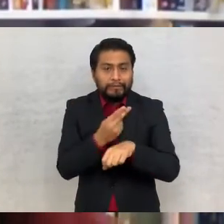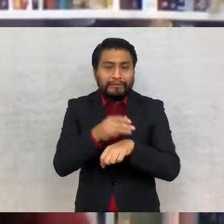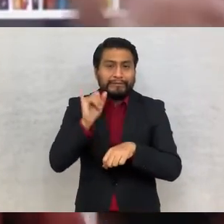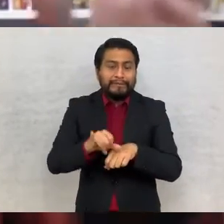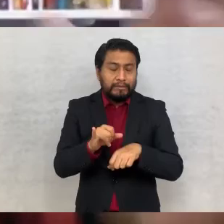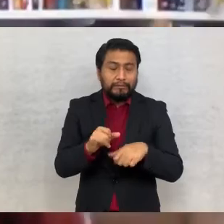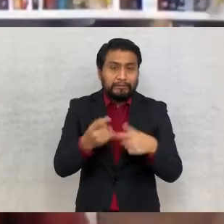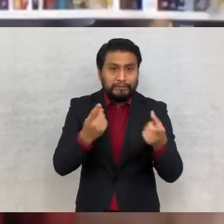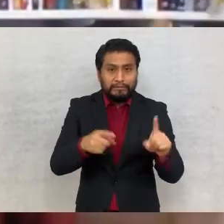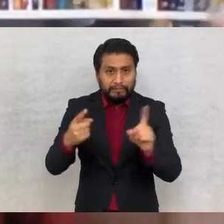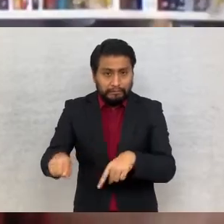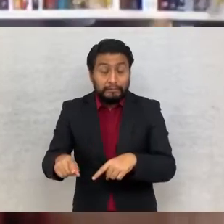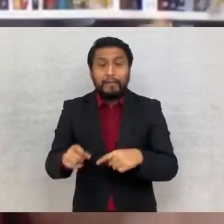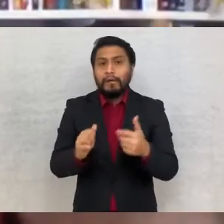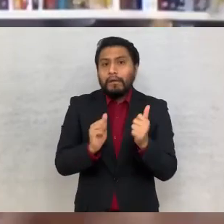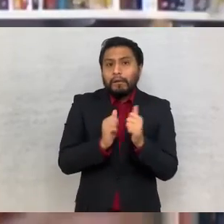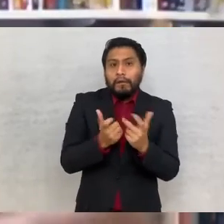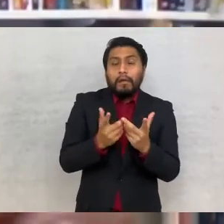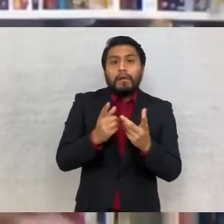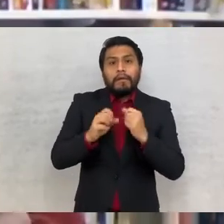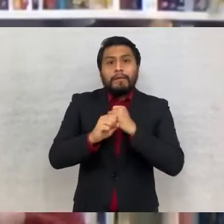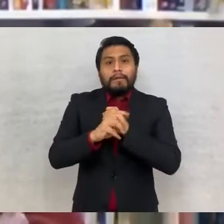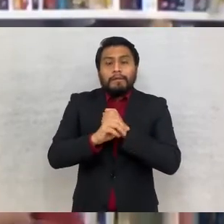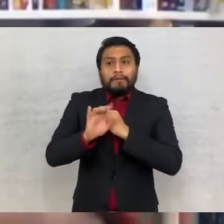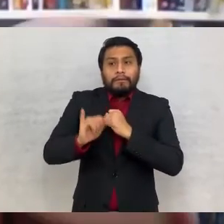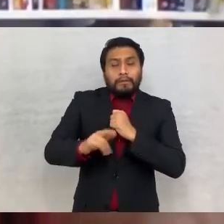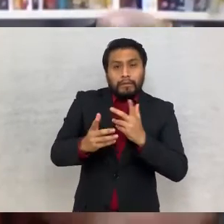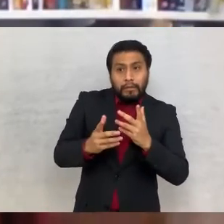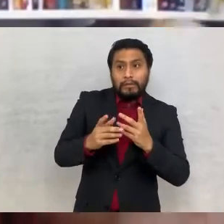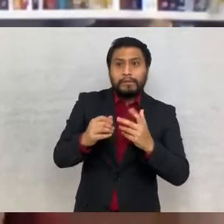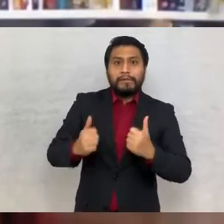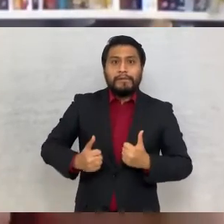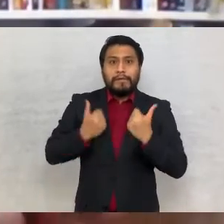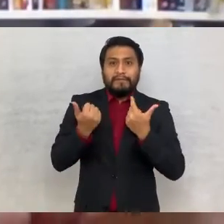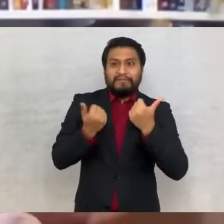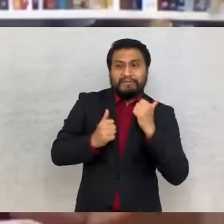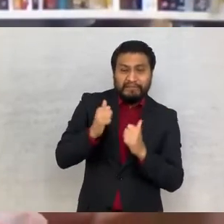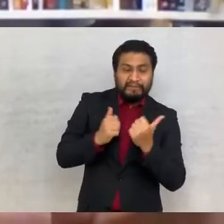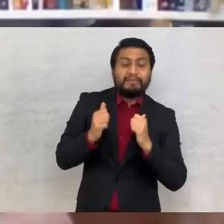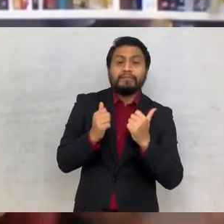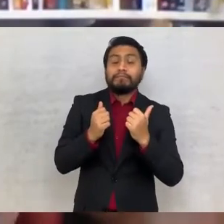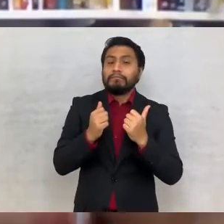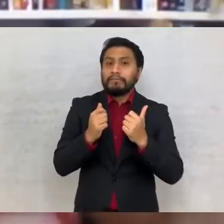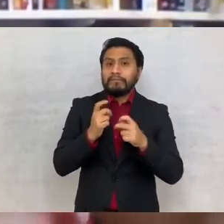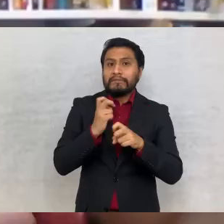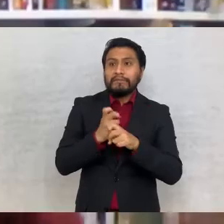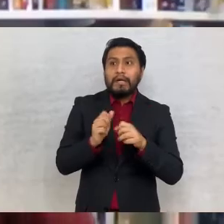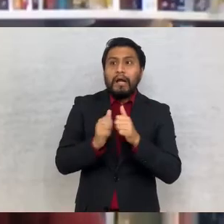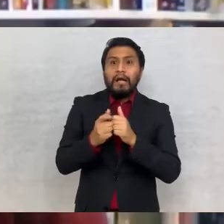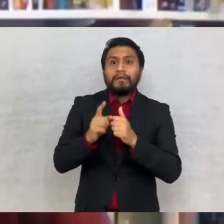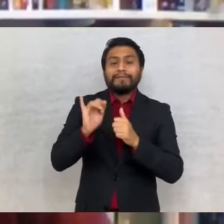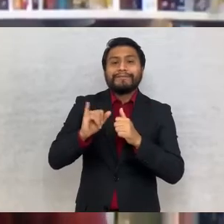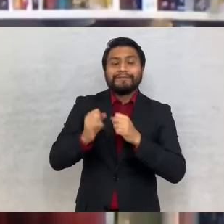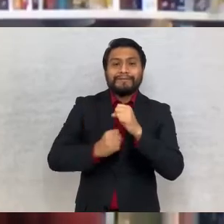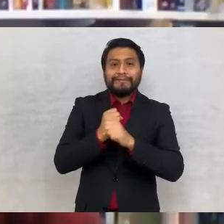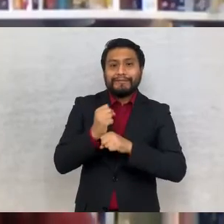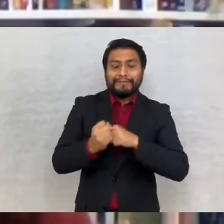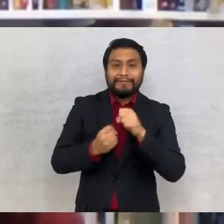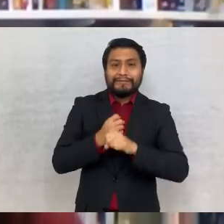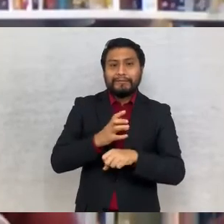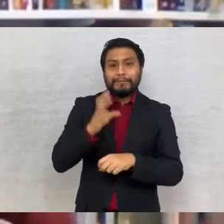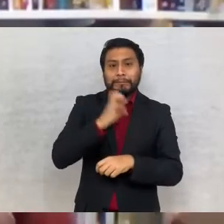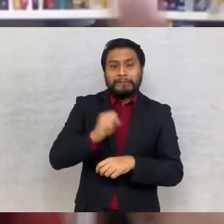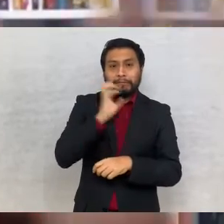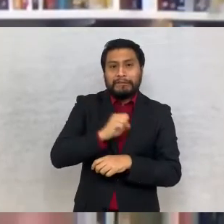A second important moment for the development of eugenics in Argentina is in 1918. The Argentine Eugenics Society was born